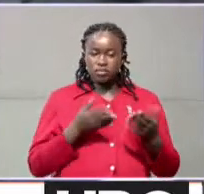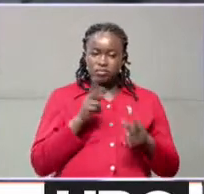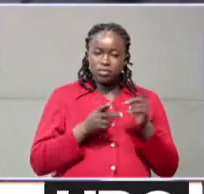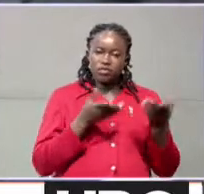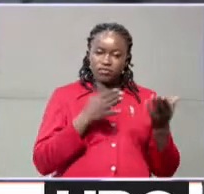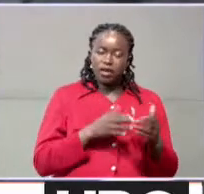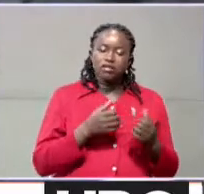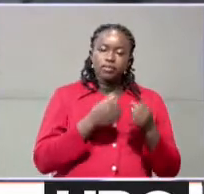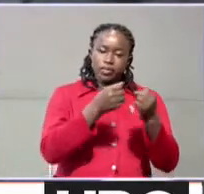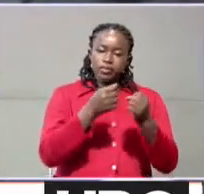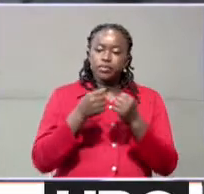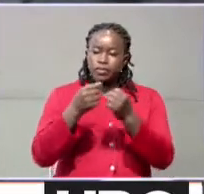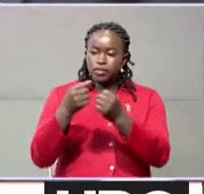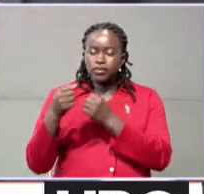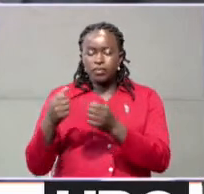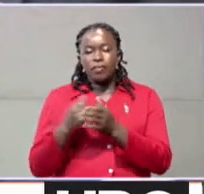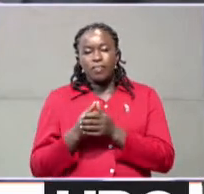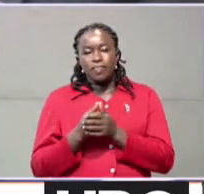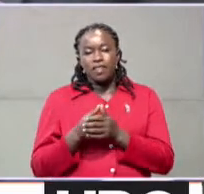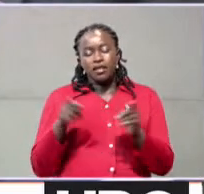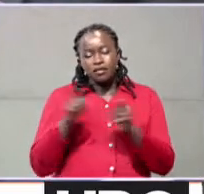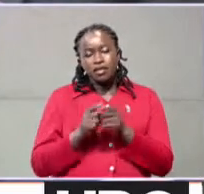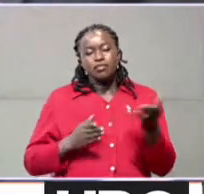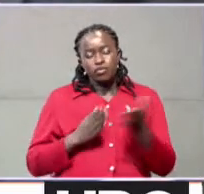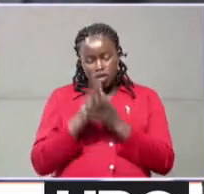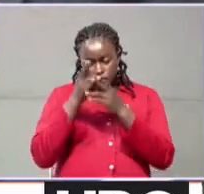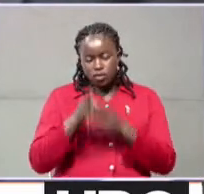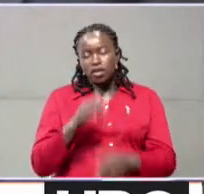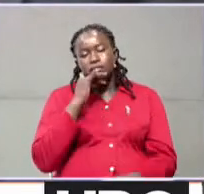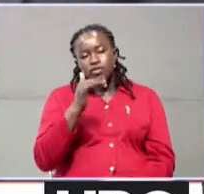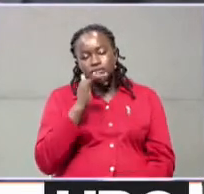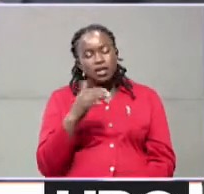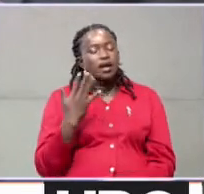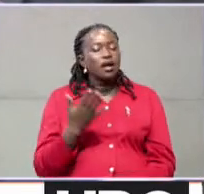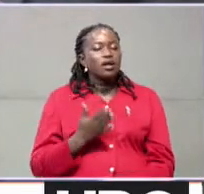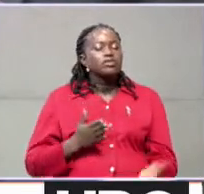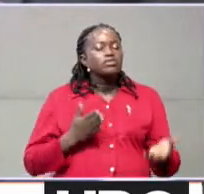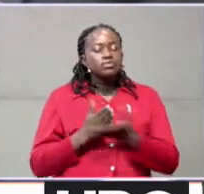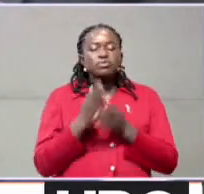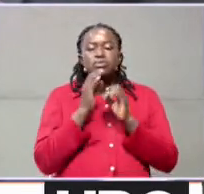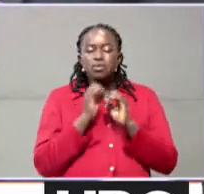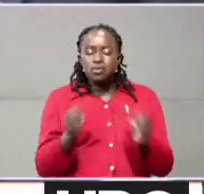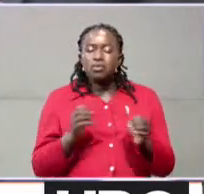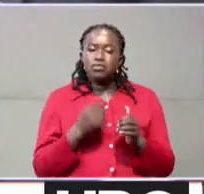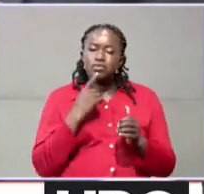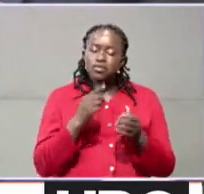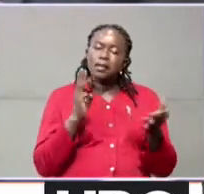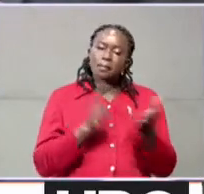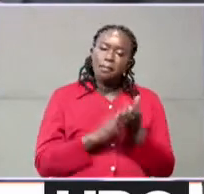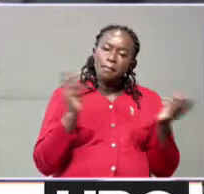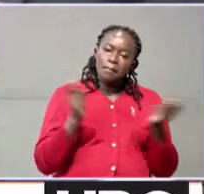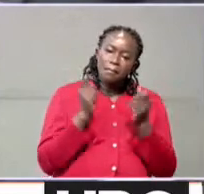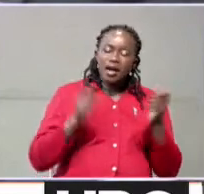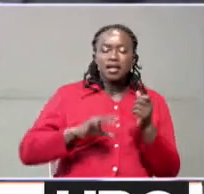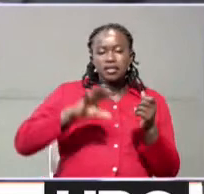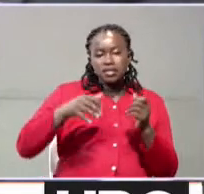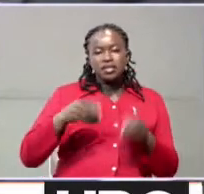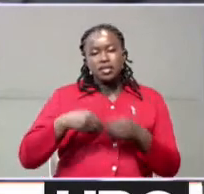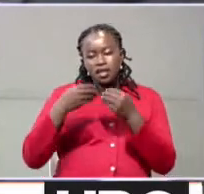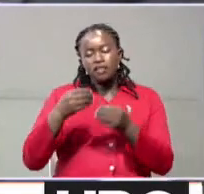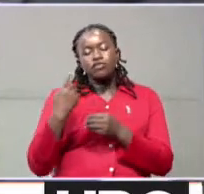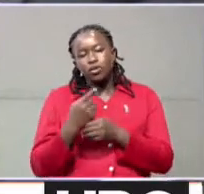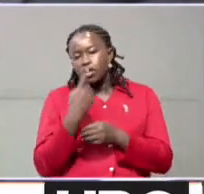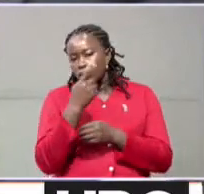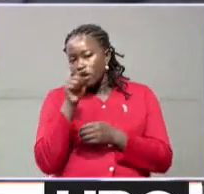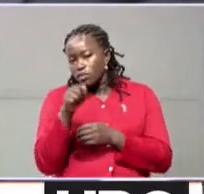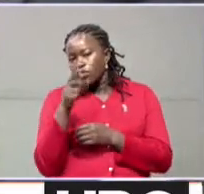therefore they don't know speaker it is not true that the umber city was given only 1.2